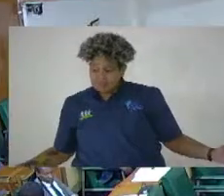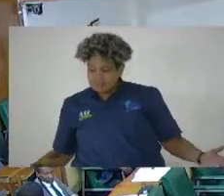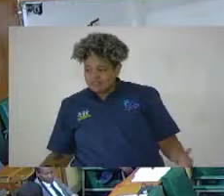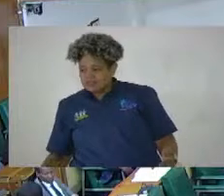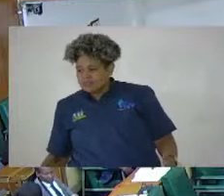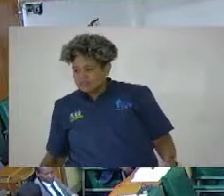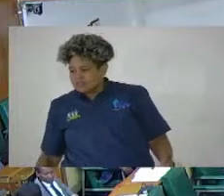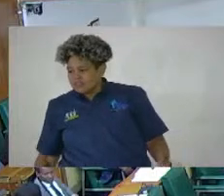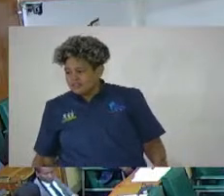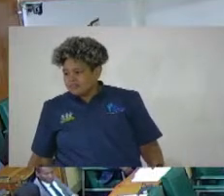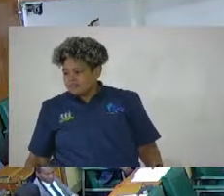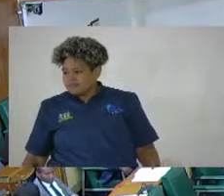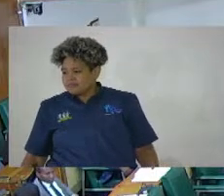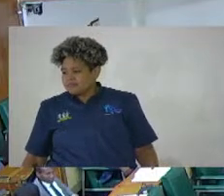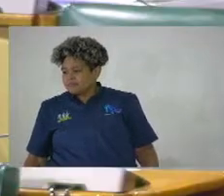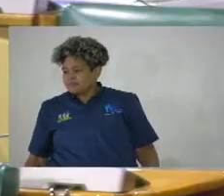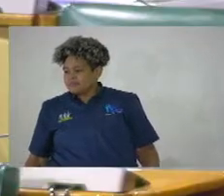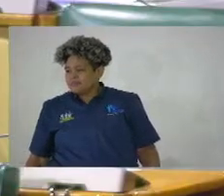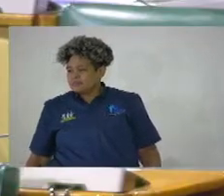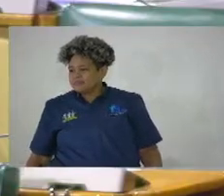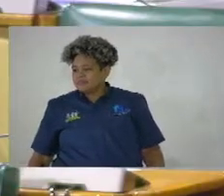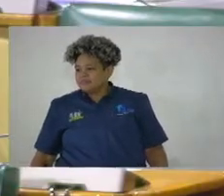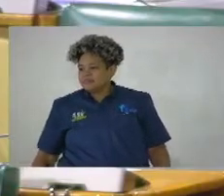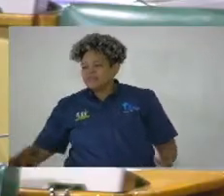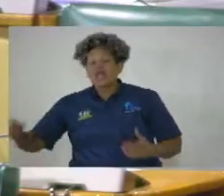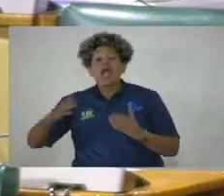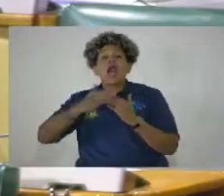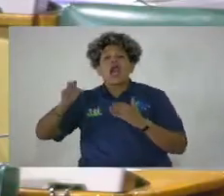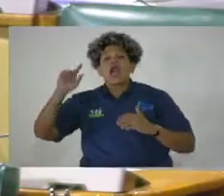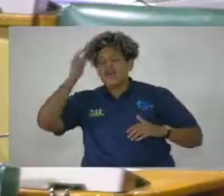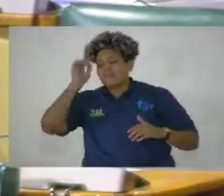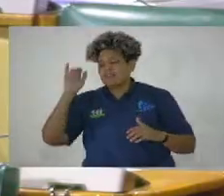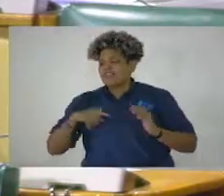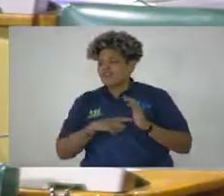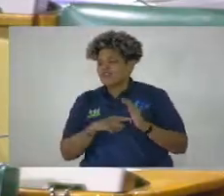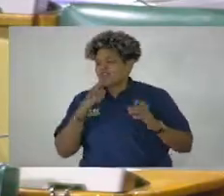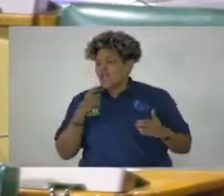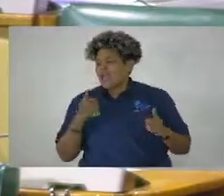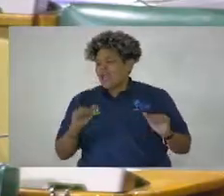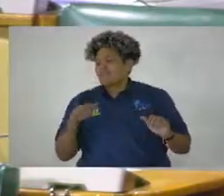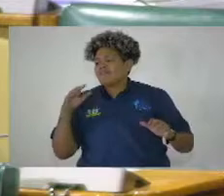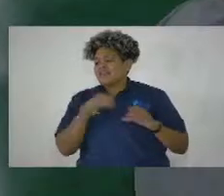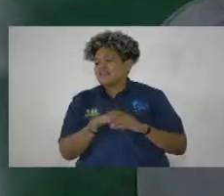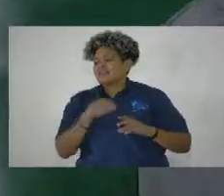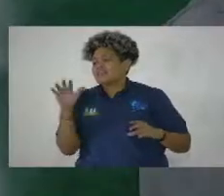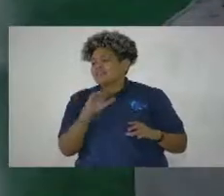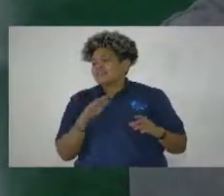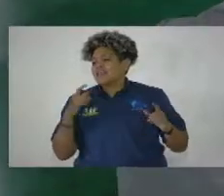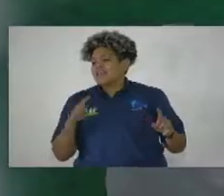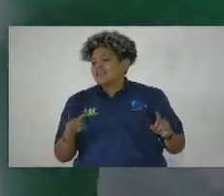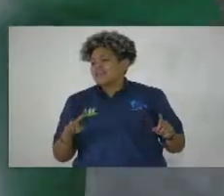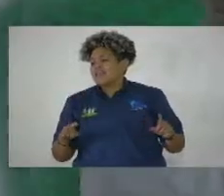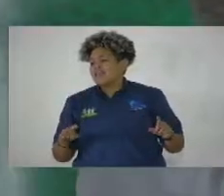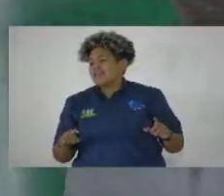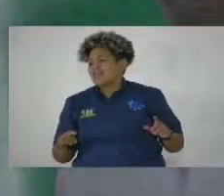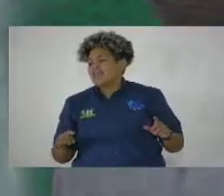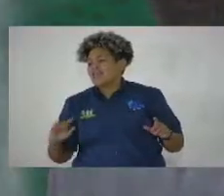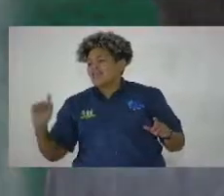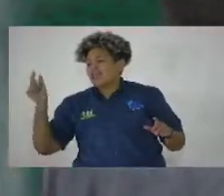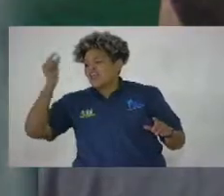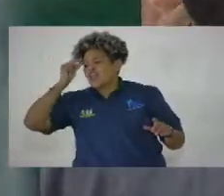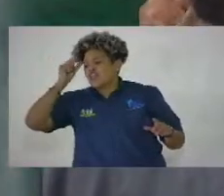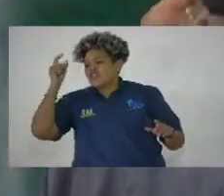Mr. Speaker, this is after the government of the day. I want to show effort was made. It says